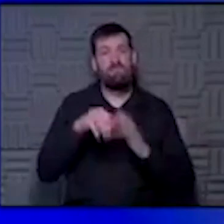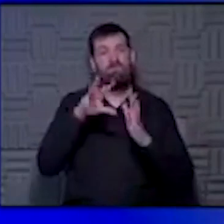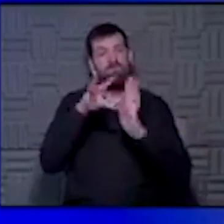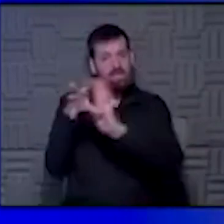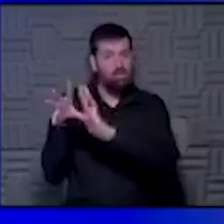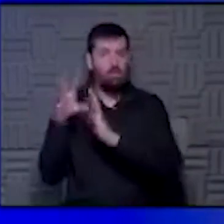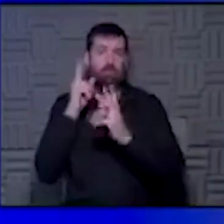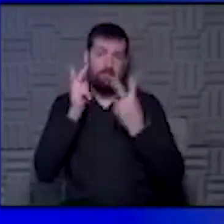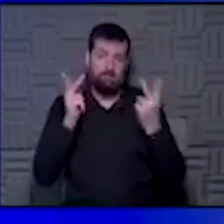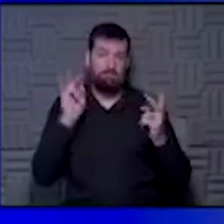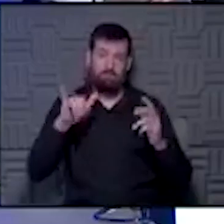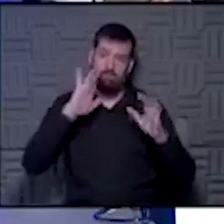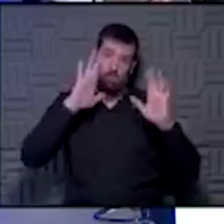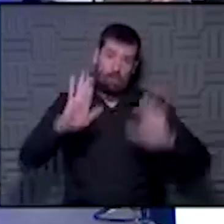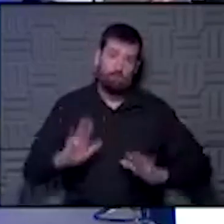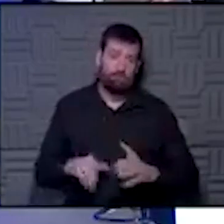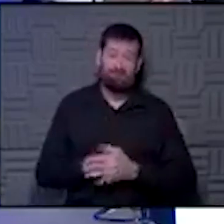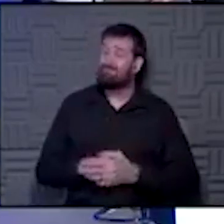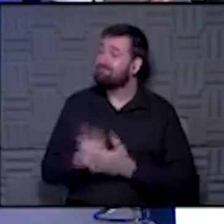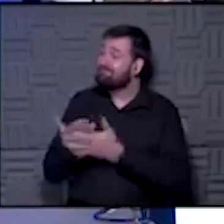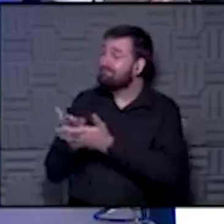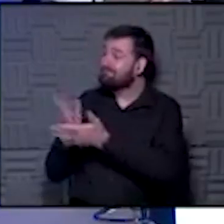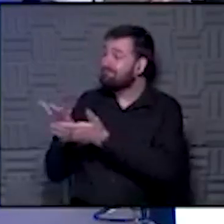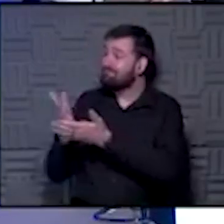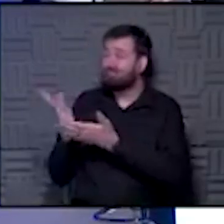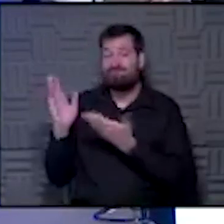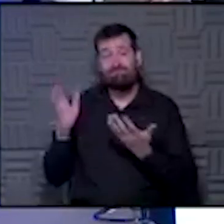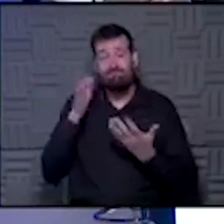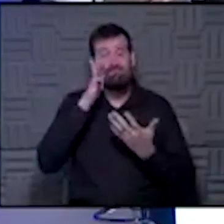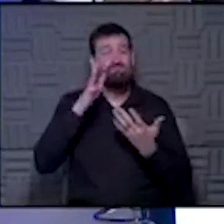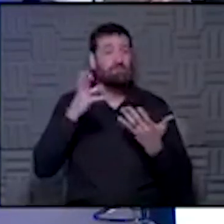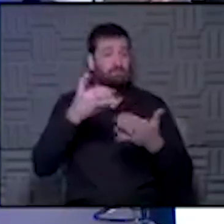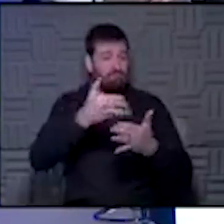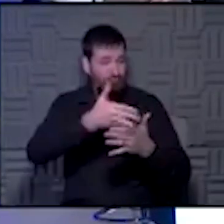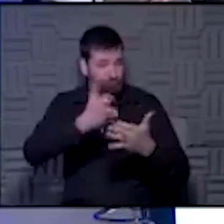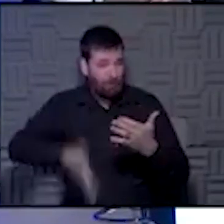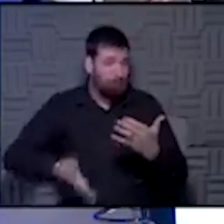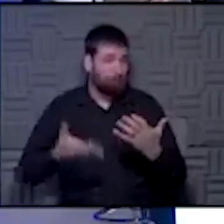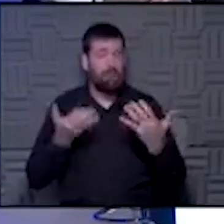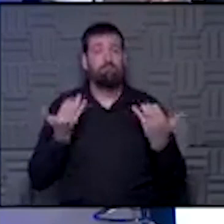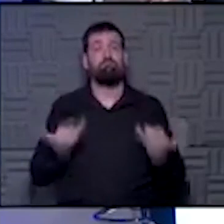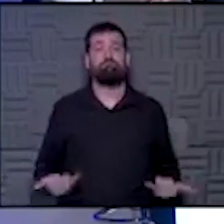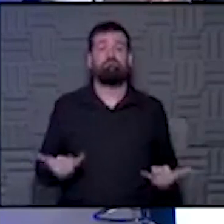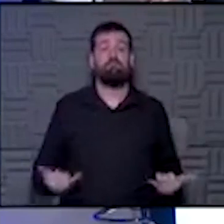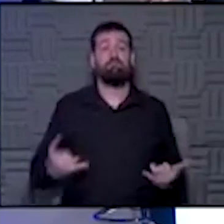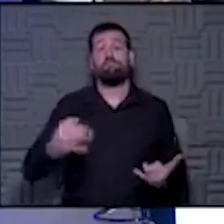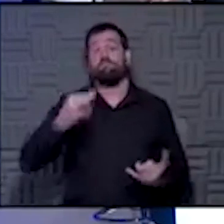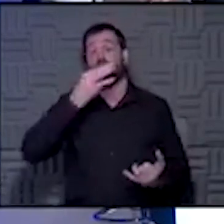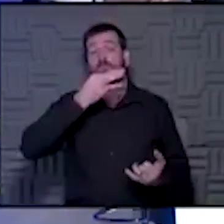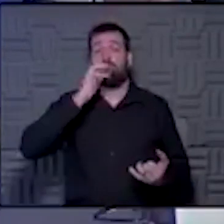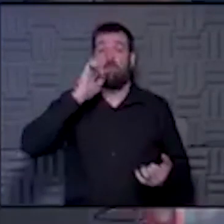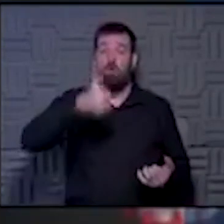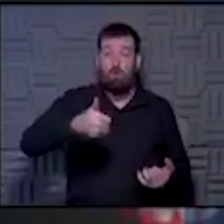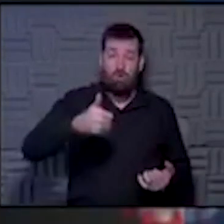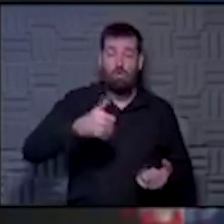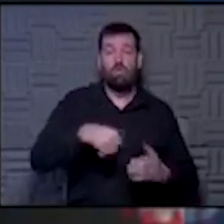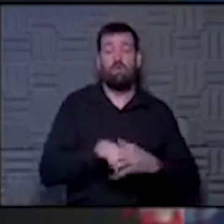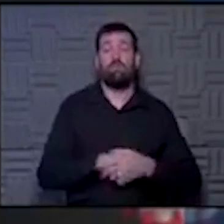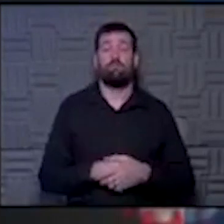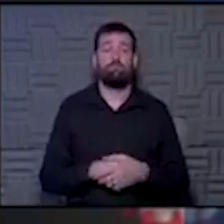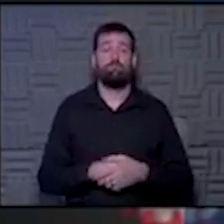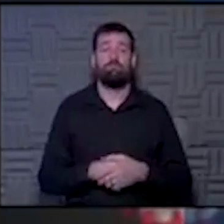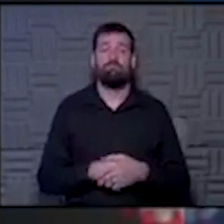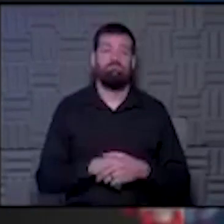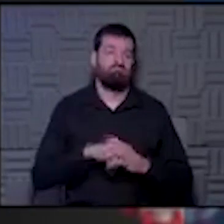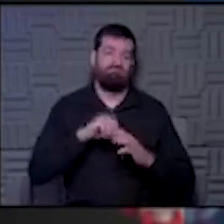would be great. All right. Well, we will wrap up the question session there. Coming up tomorrow,